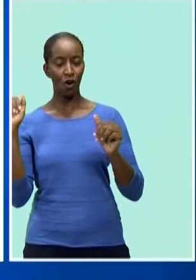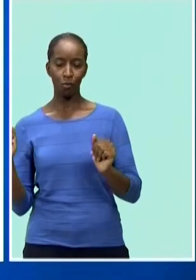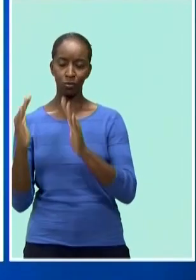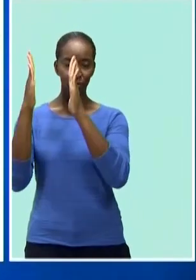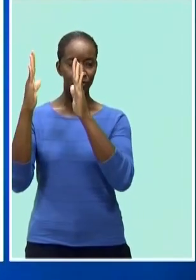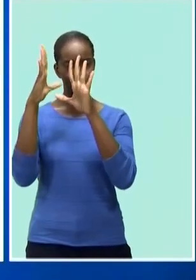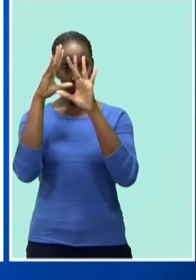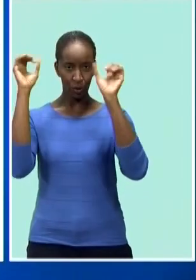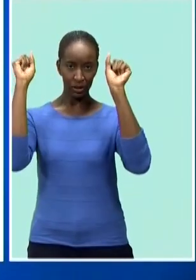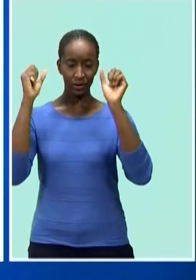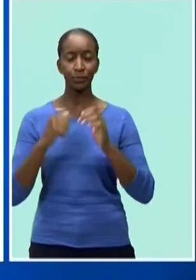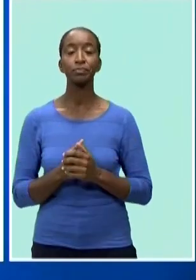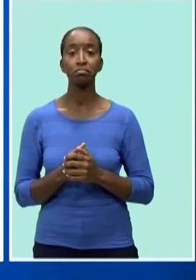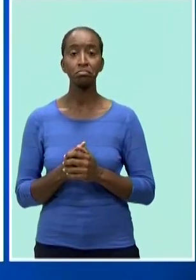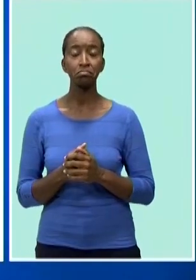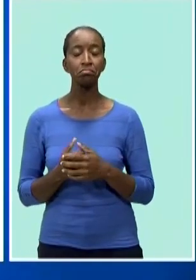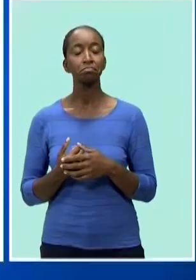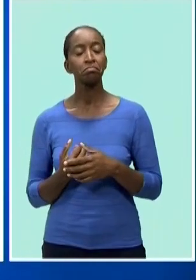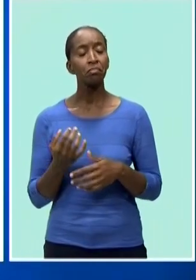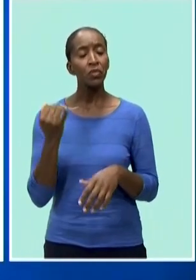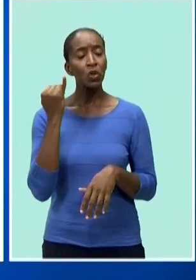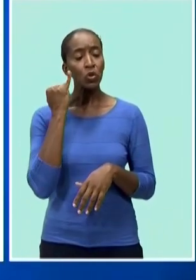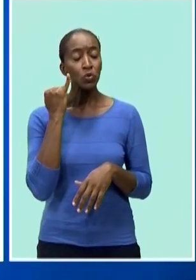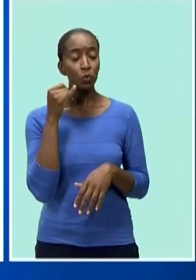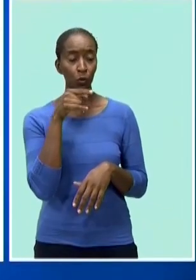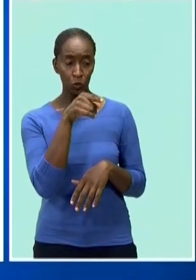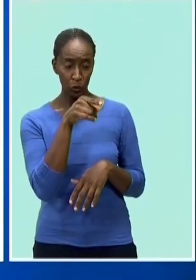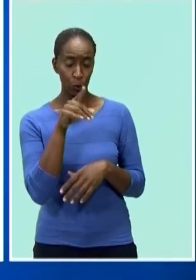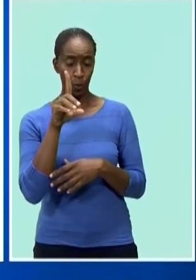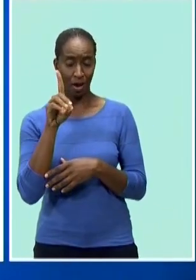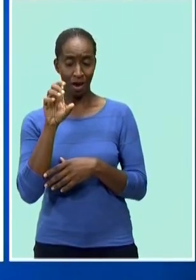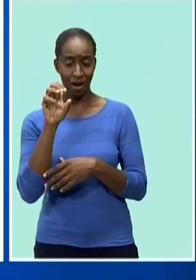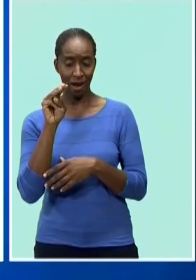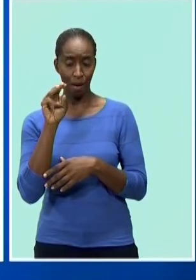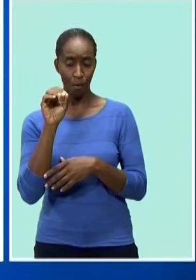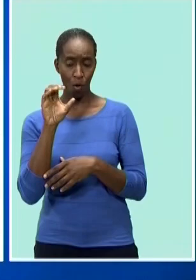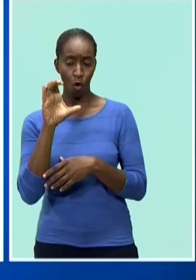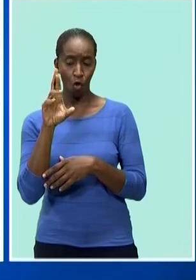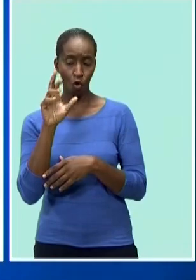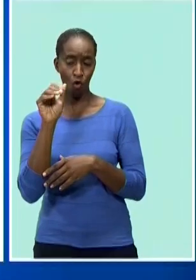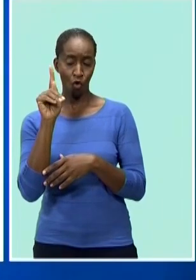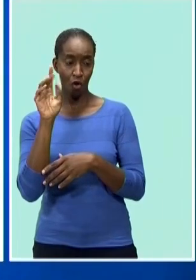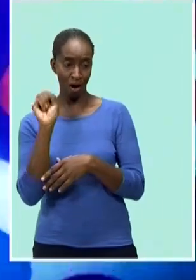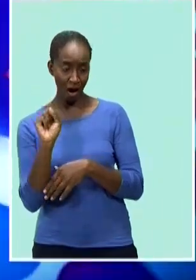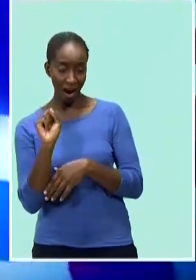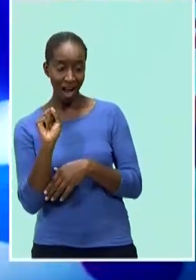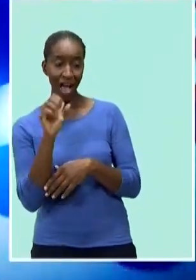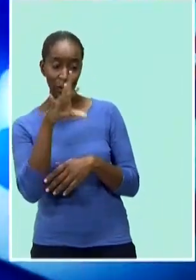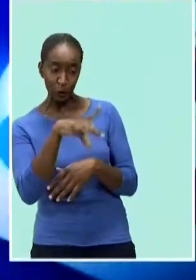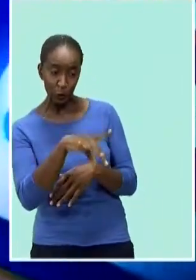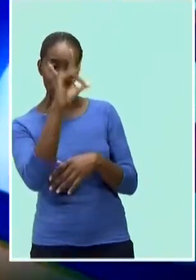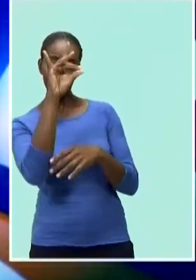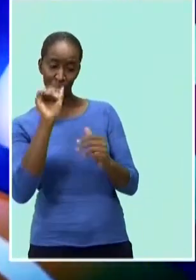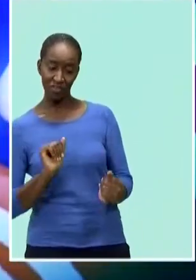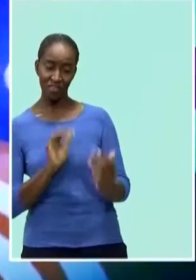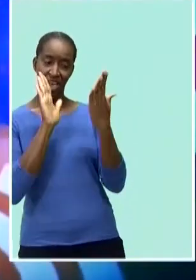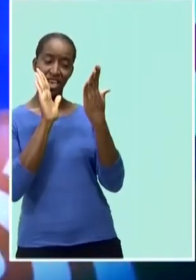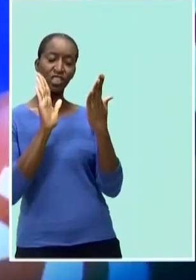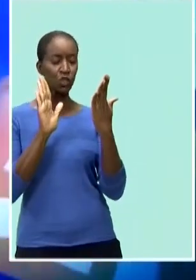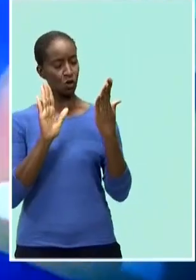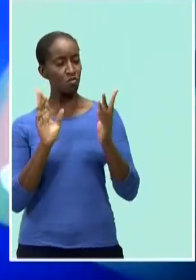president went on to say that if Biden was able to make it through the primaries, he would see him at the starting gate. So it definitely looks